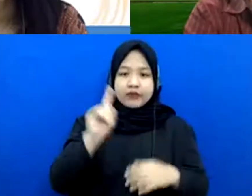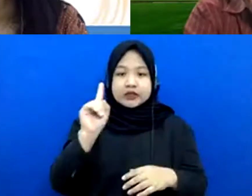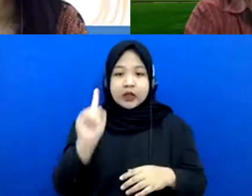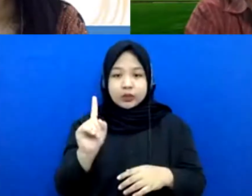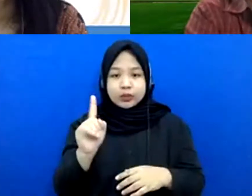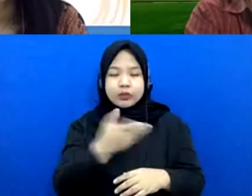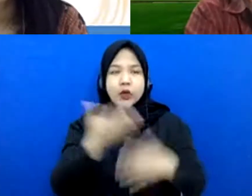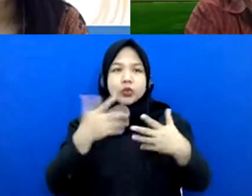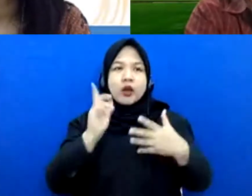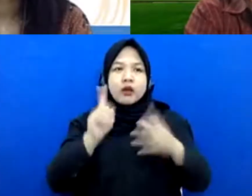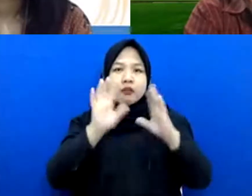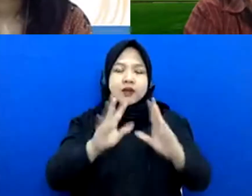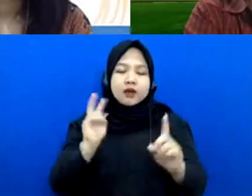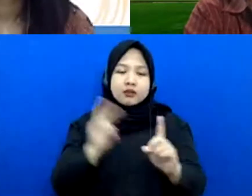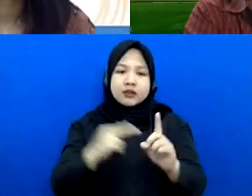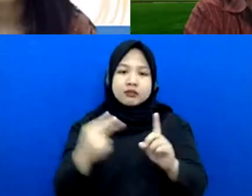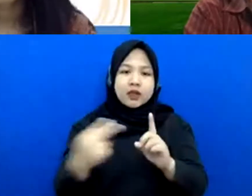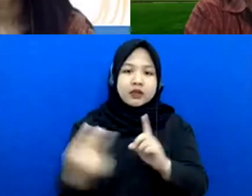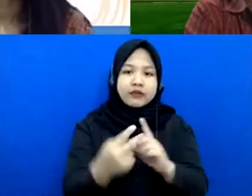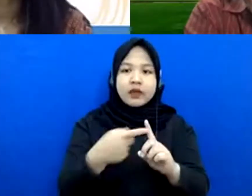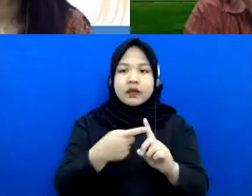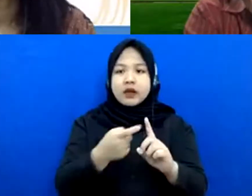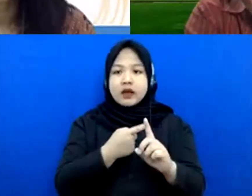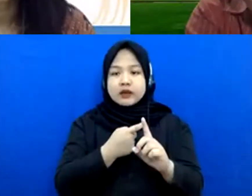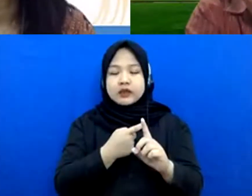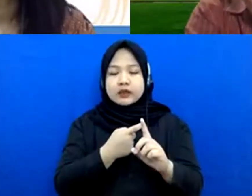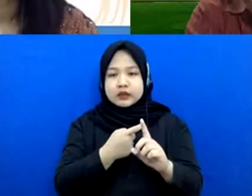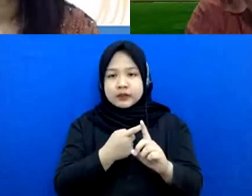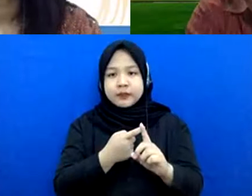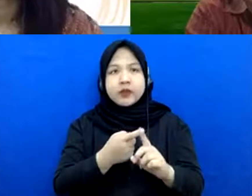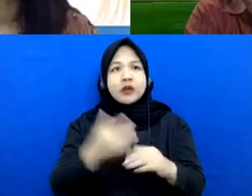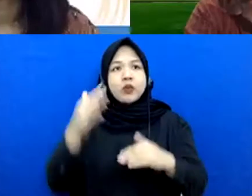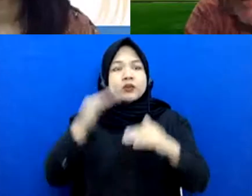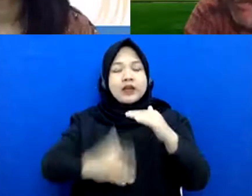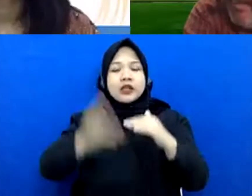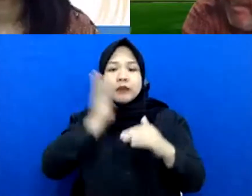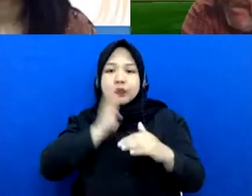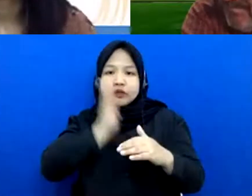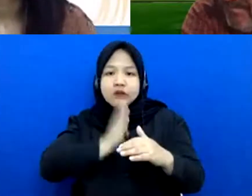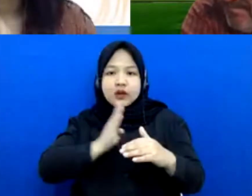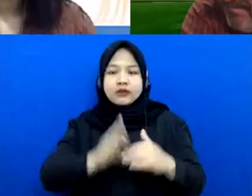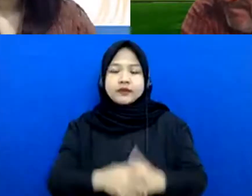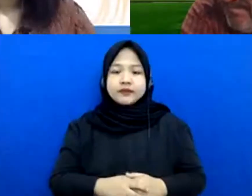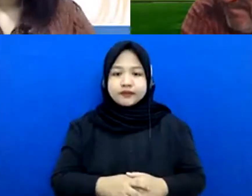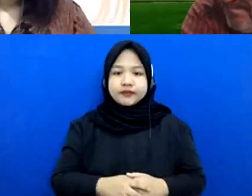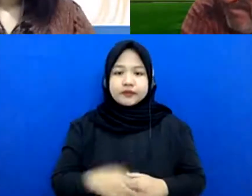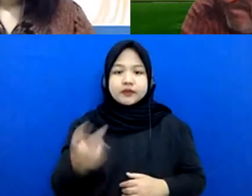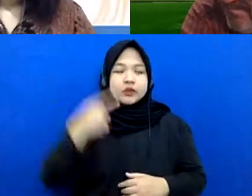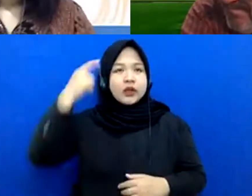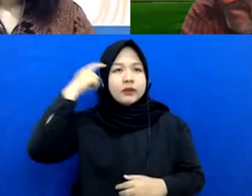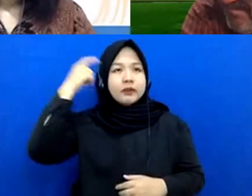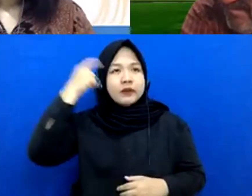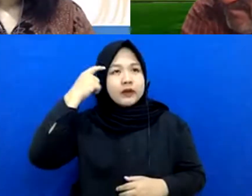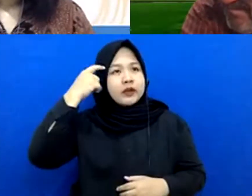lot of perspectives from when they were young. And Yep. then we were also thinking about